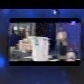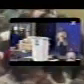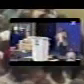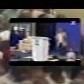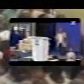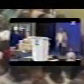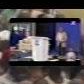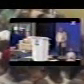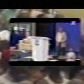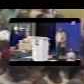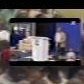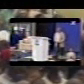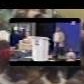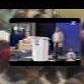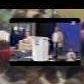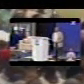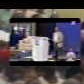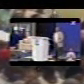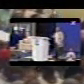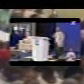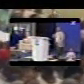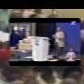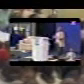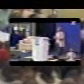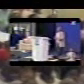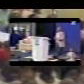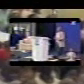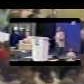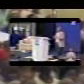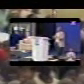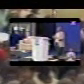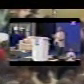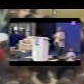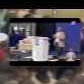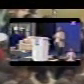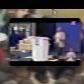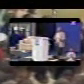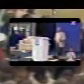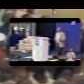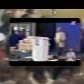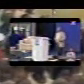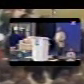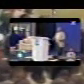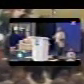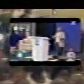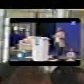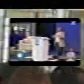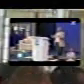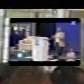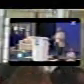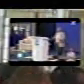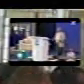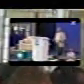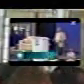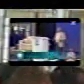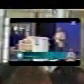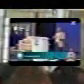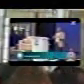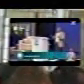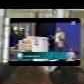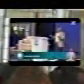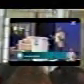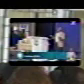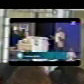affections, for even their women did change the natural use into that which